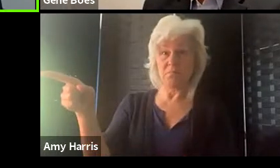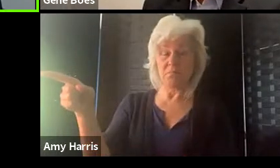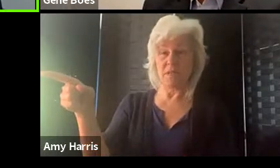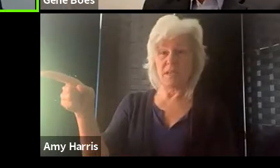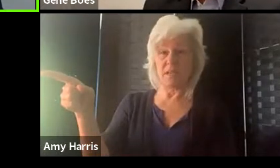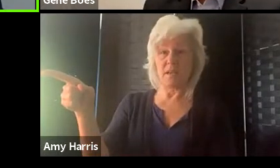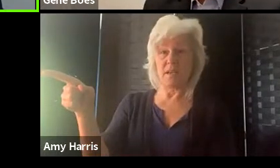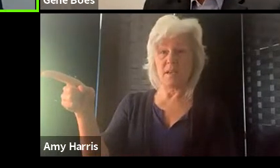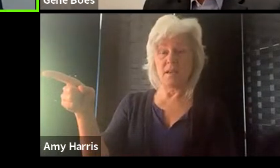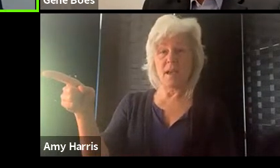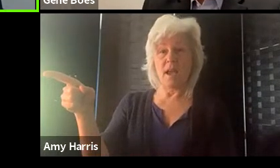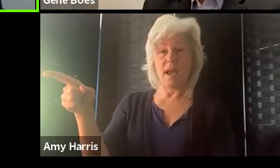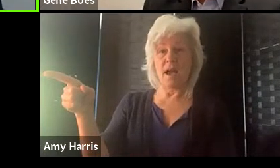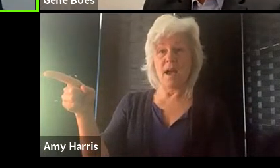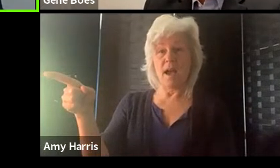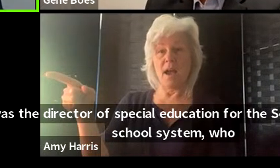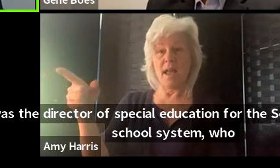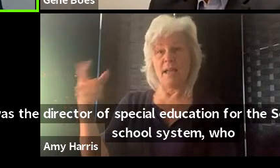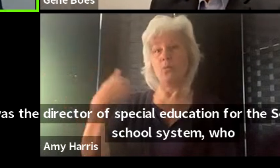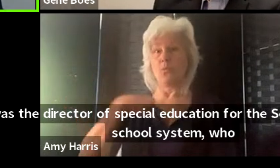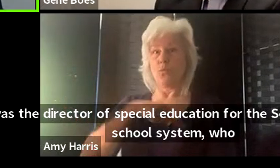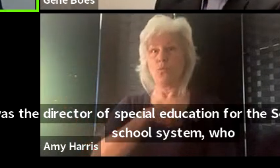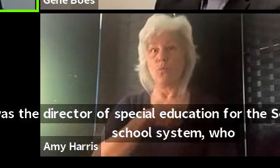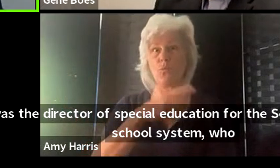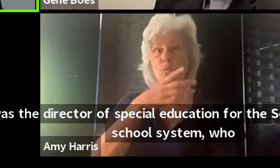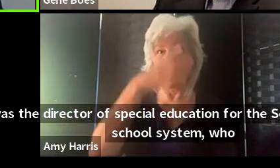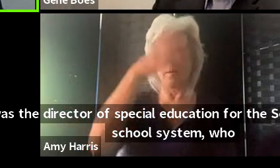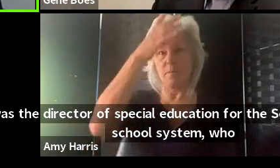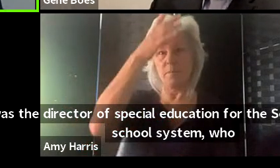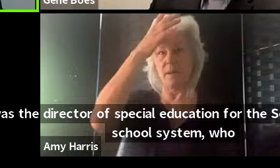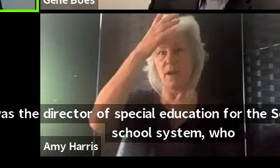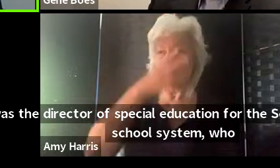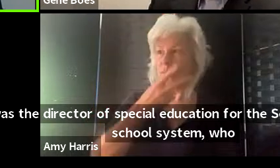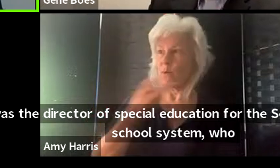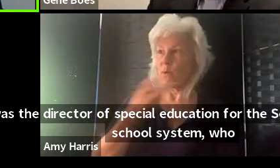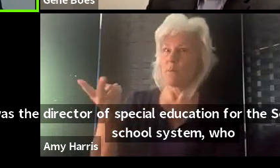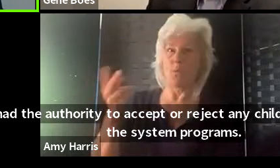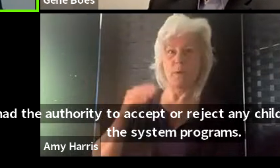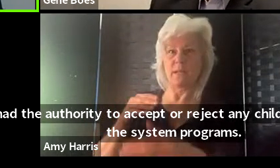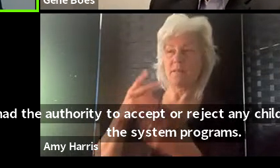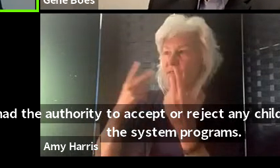parents' supplicants, and that's what we were, found that visits